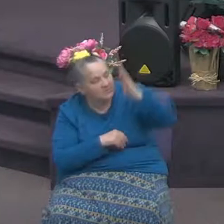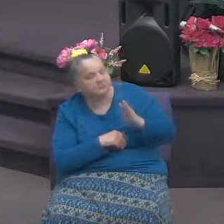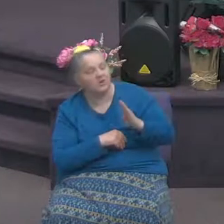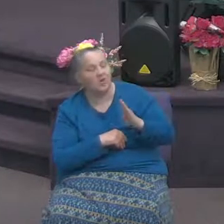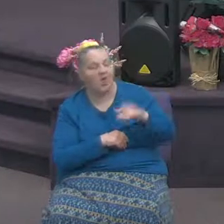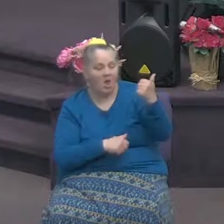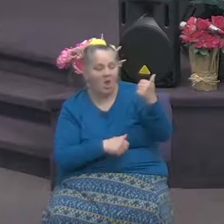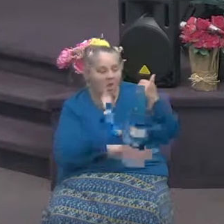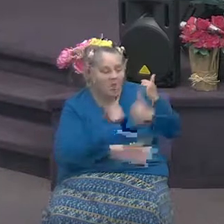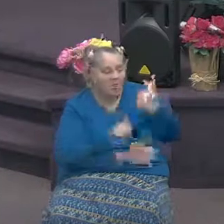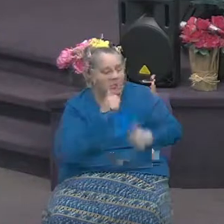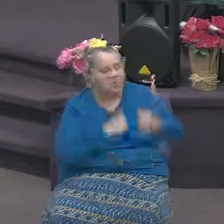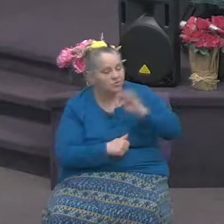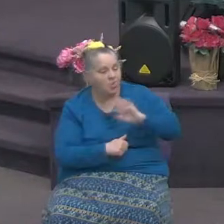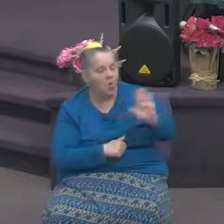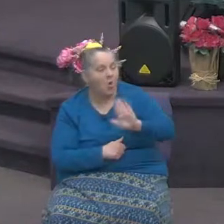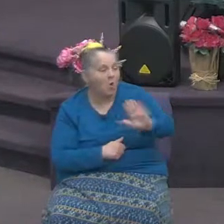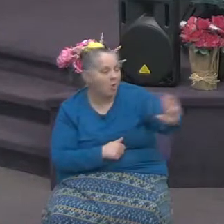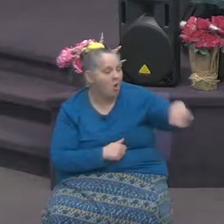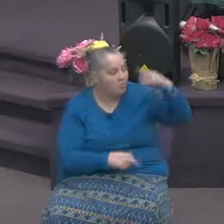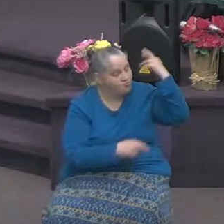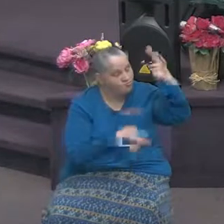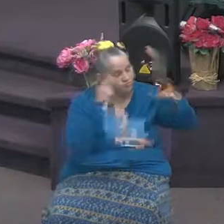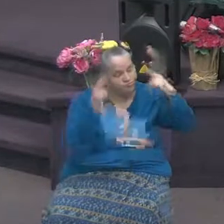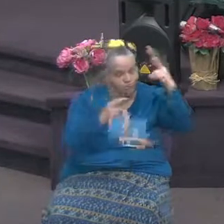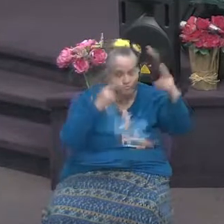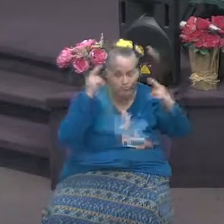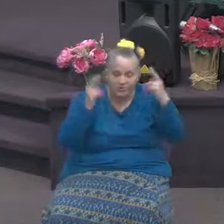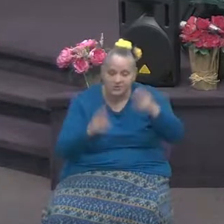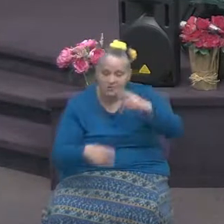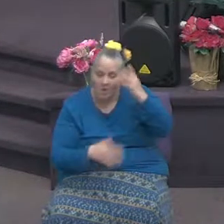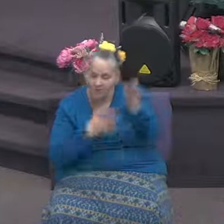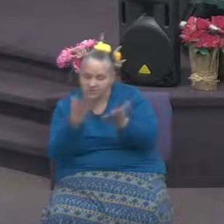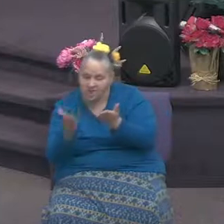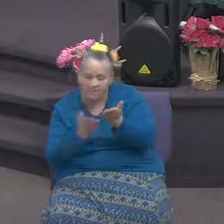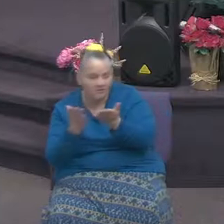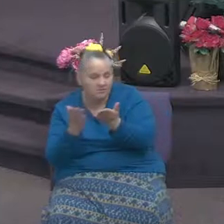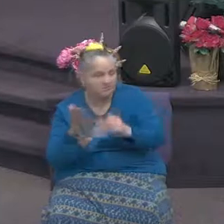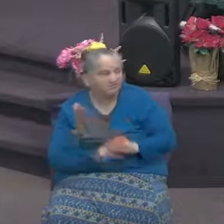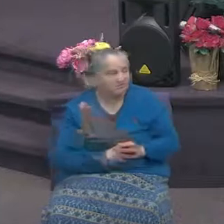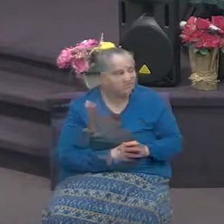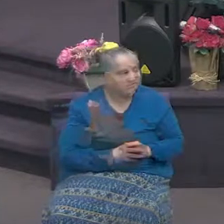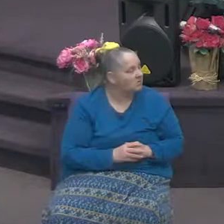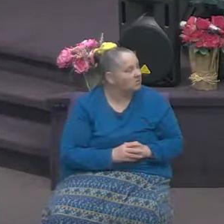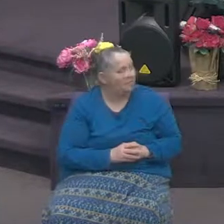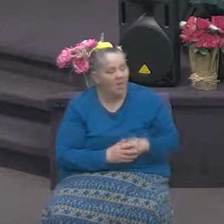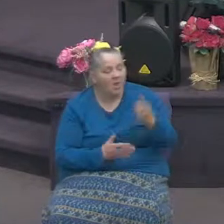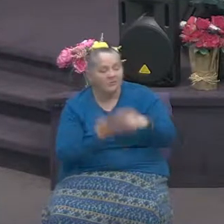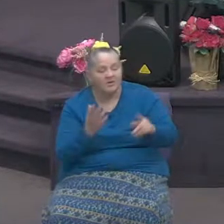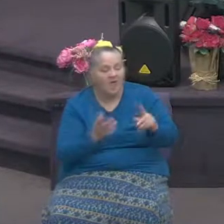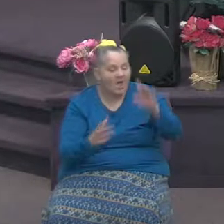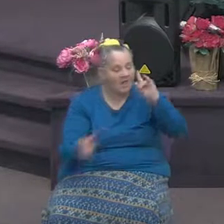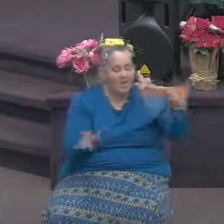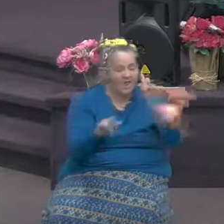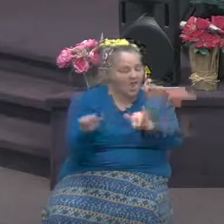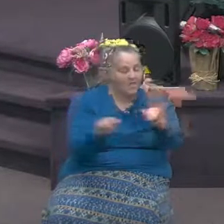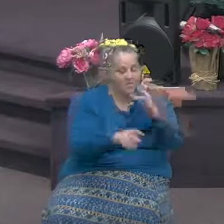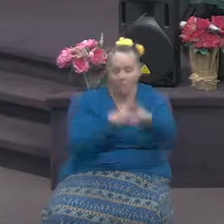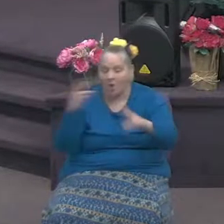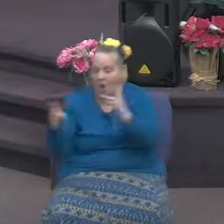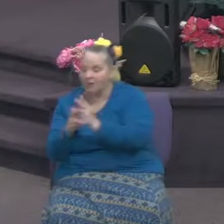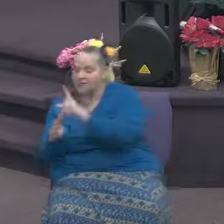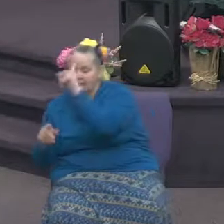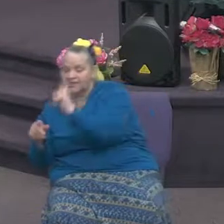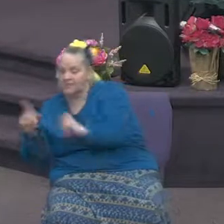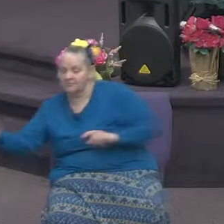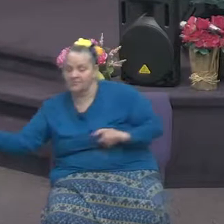and acceptable unto God, which is your and my reasonable service. And what? Be not conformed to